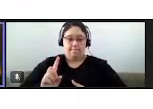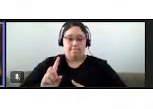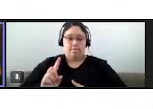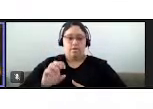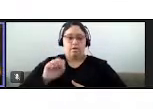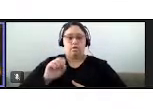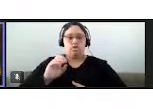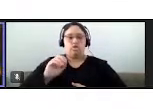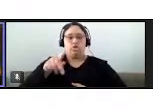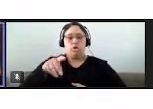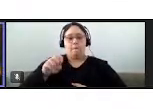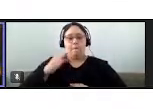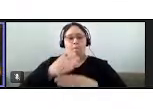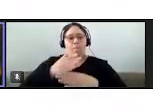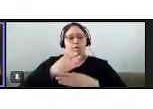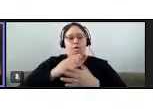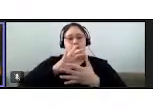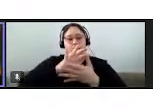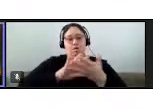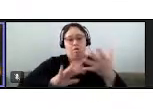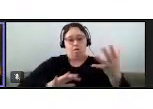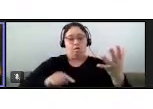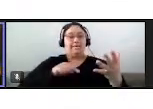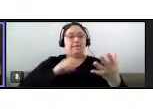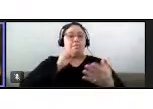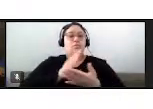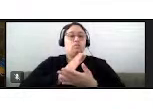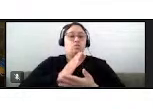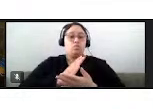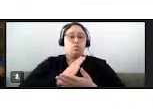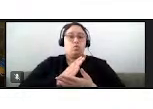scope of works, which is to ensure,